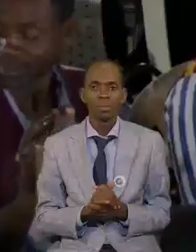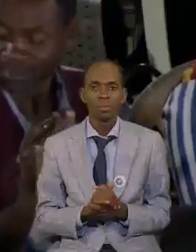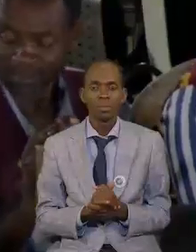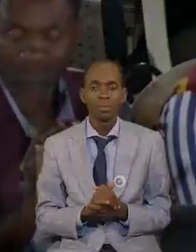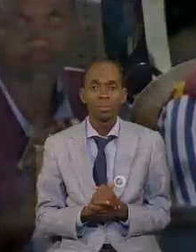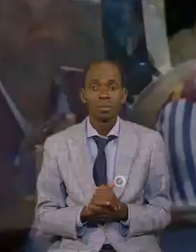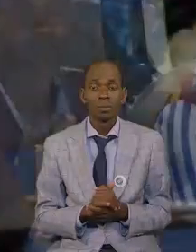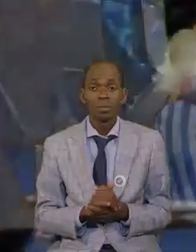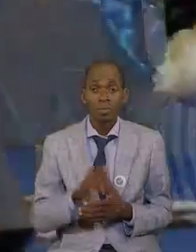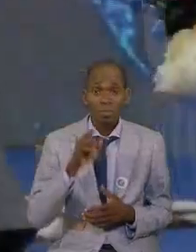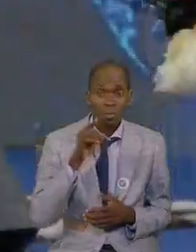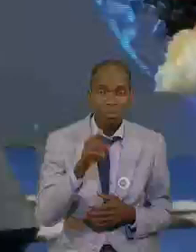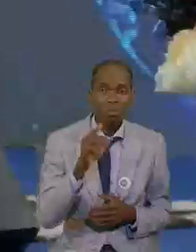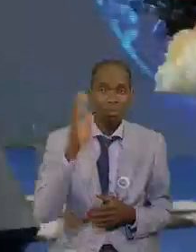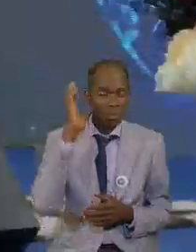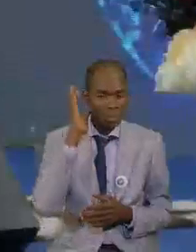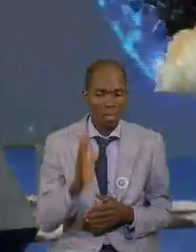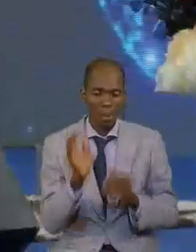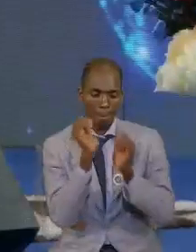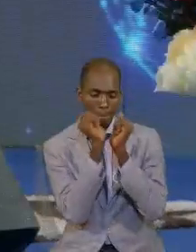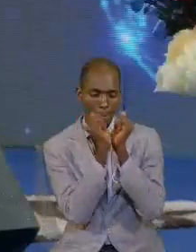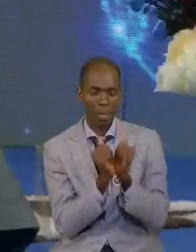Thou shalt bind.